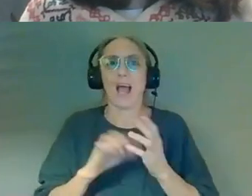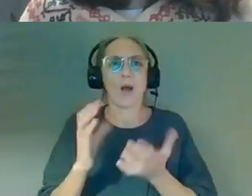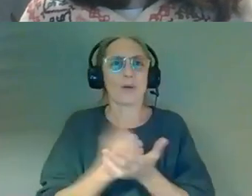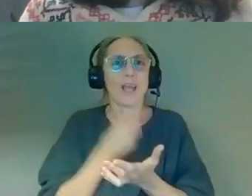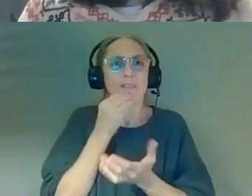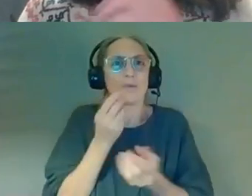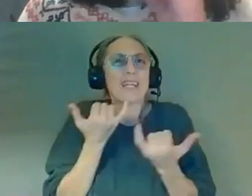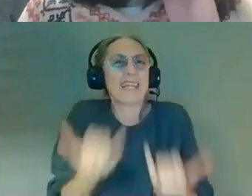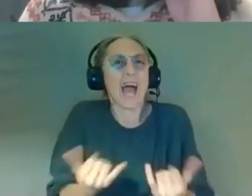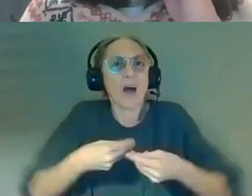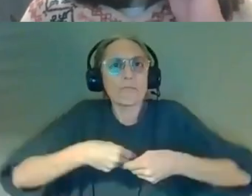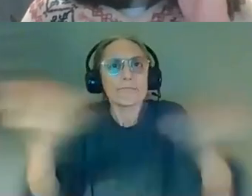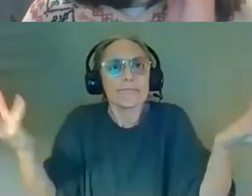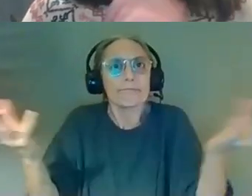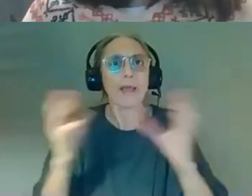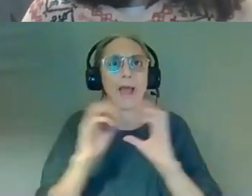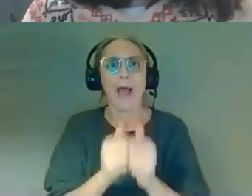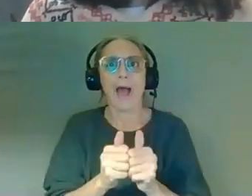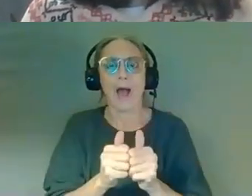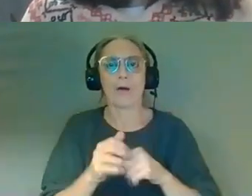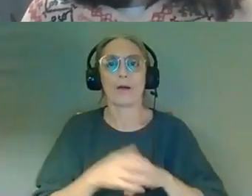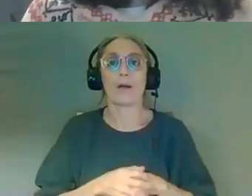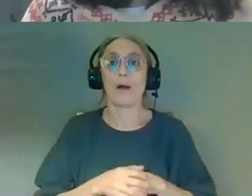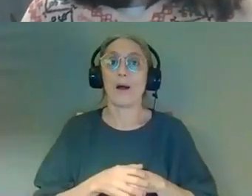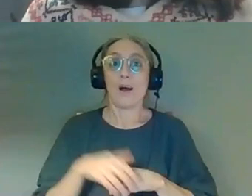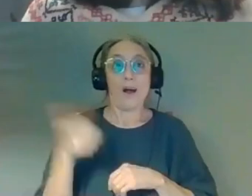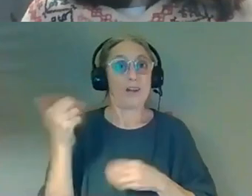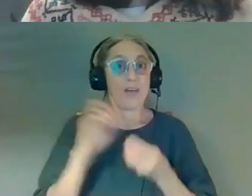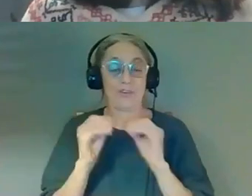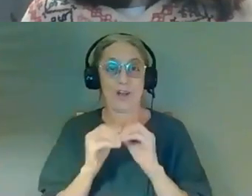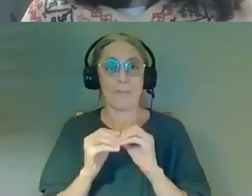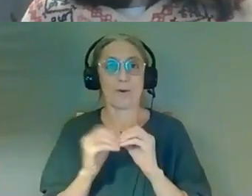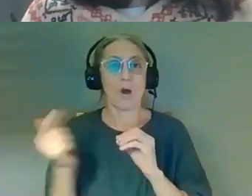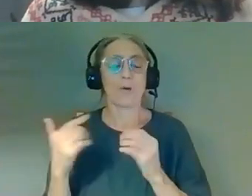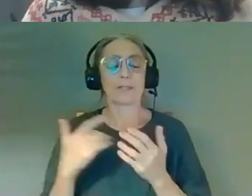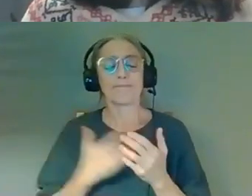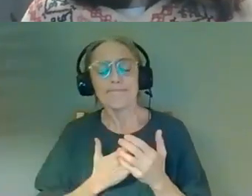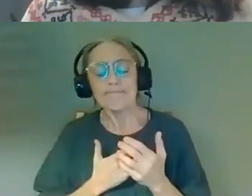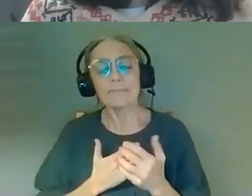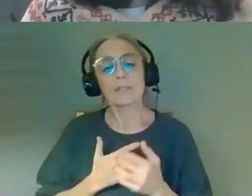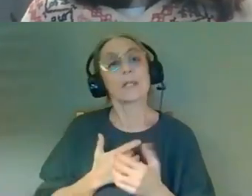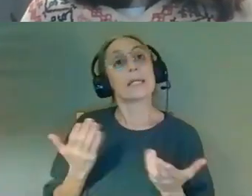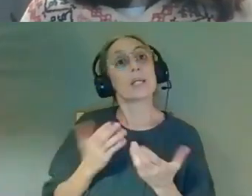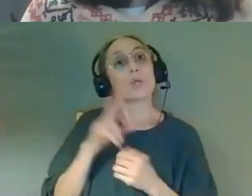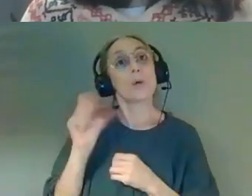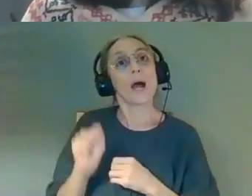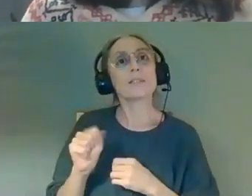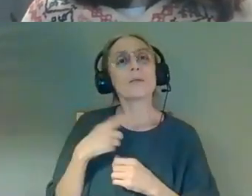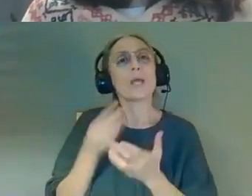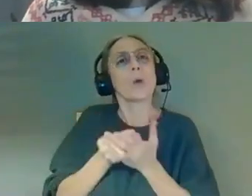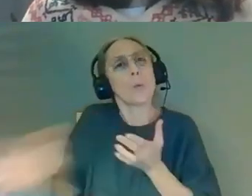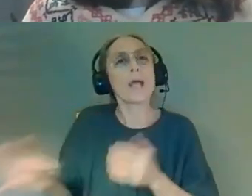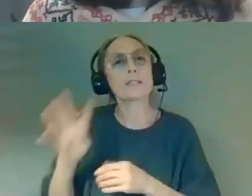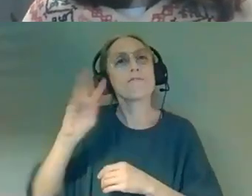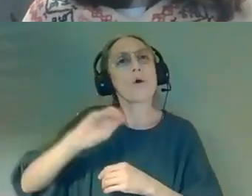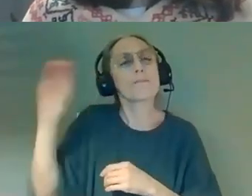other stat that always hurts my feelings is 40% of food is wasted in the United States. So there is certainly plenty of food.